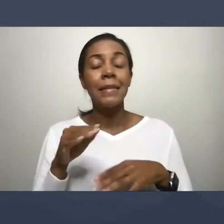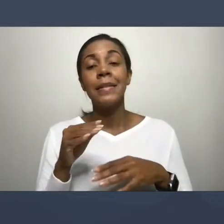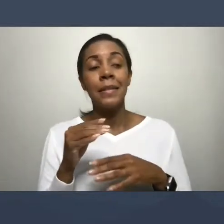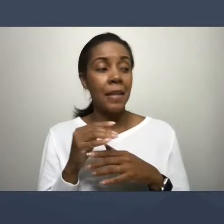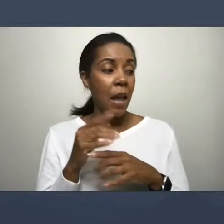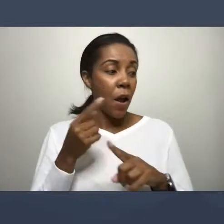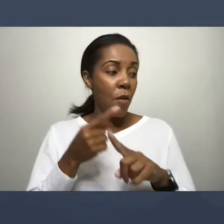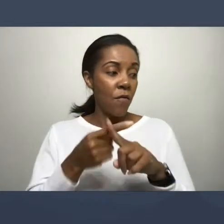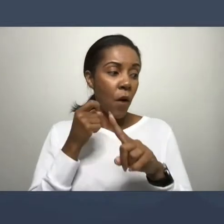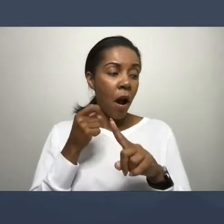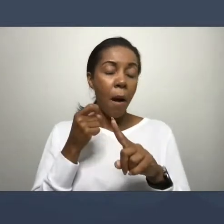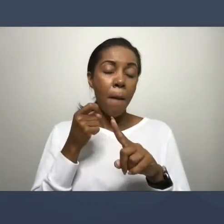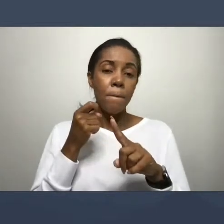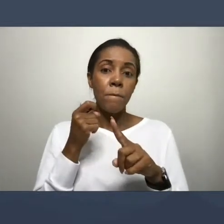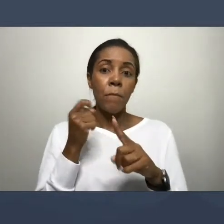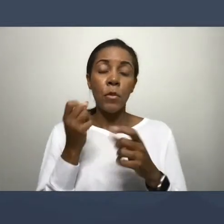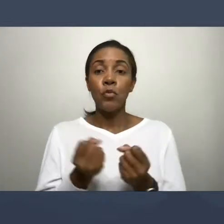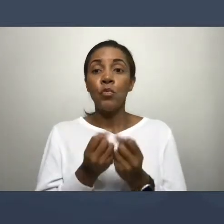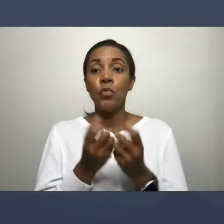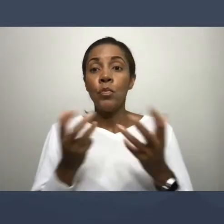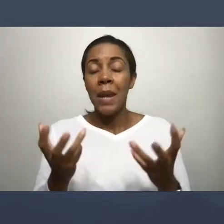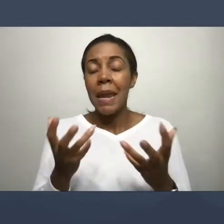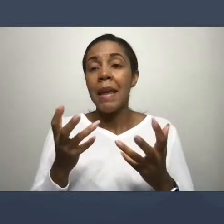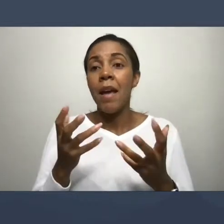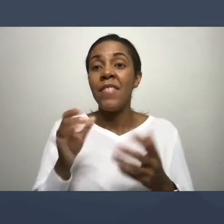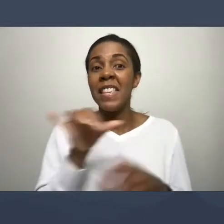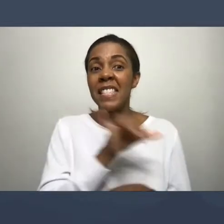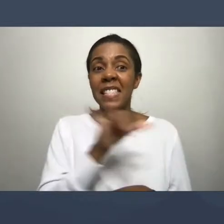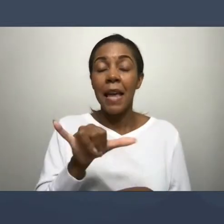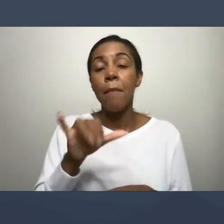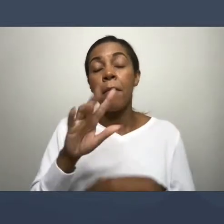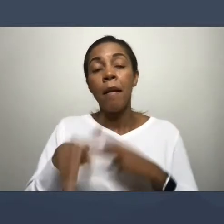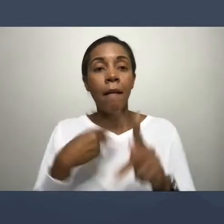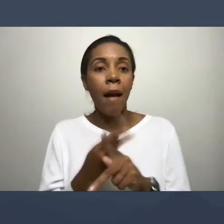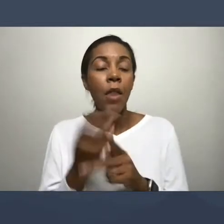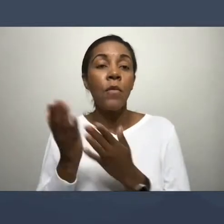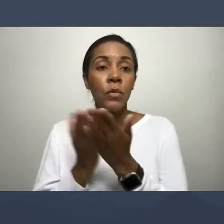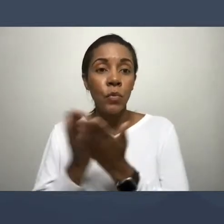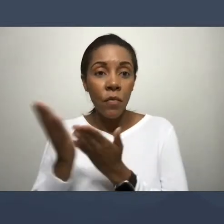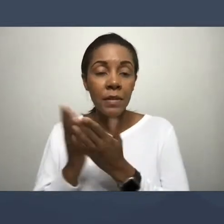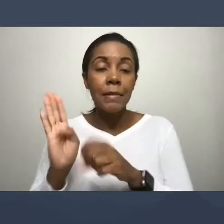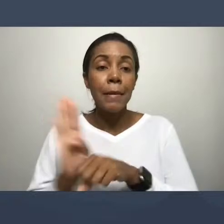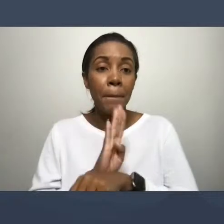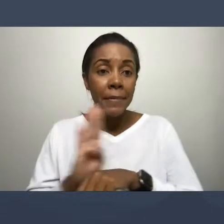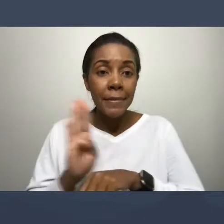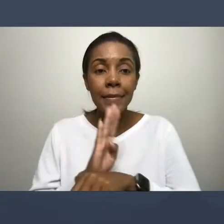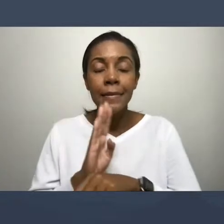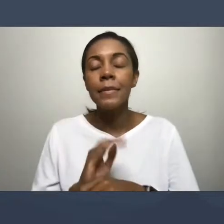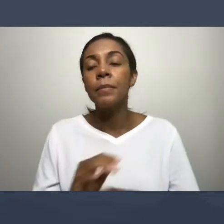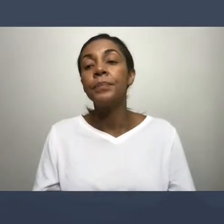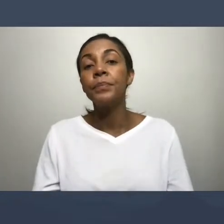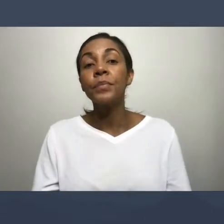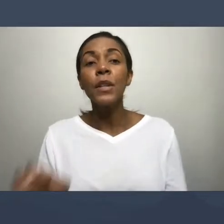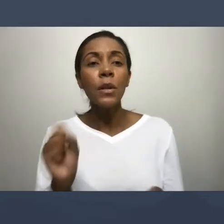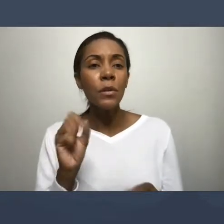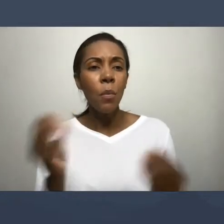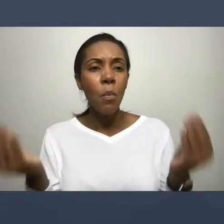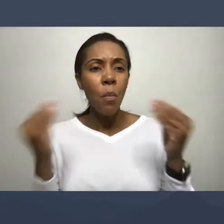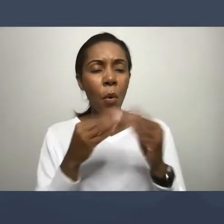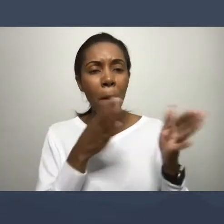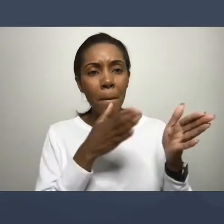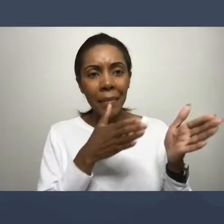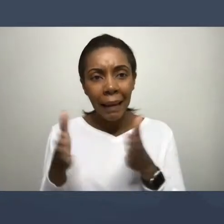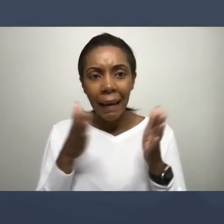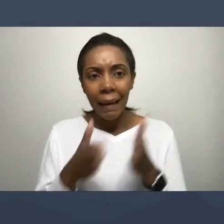being oversaturated with these types of services and businesses overall. So it's more planning and not